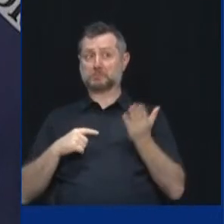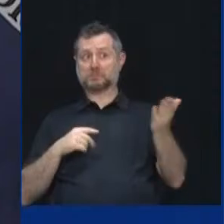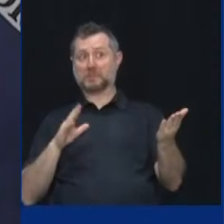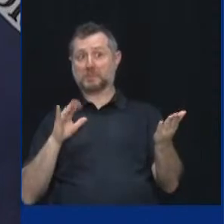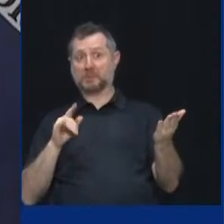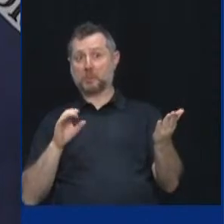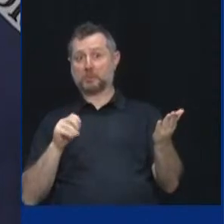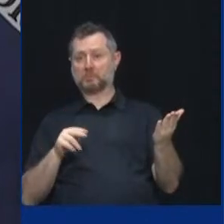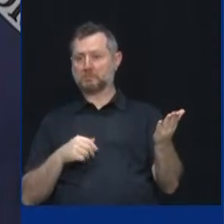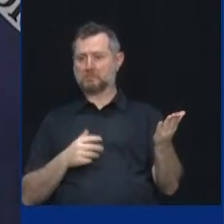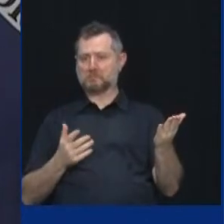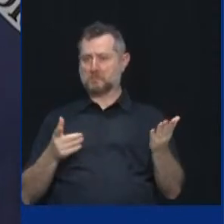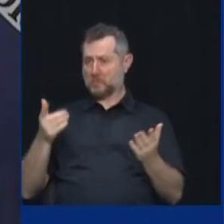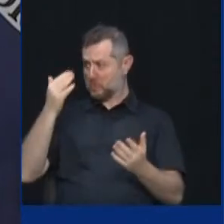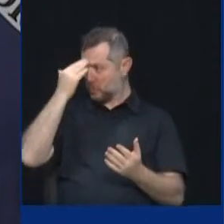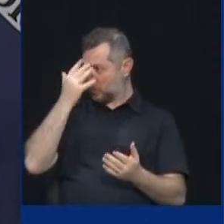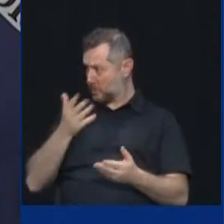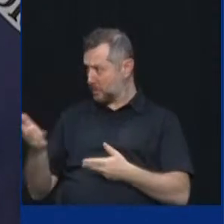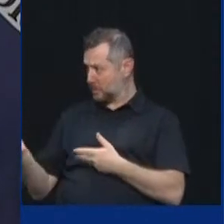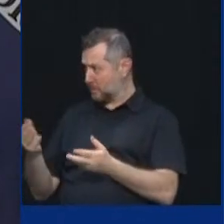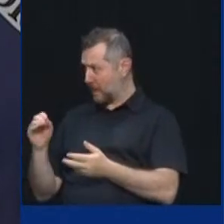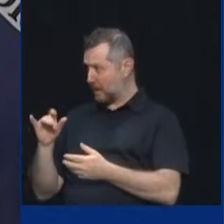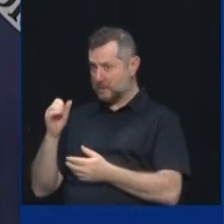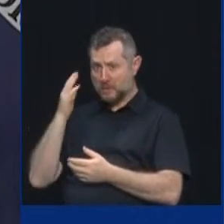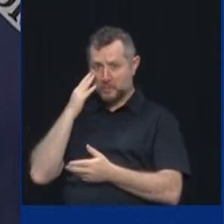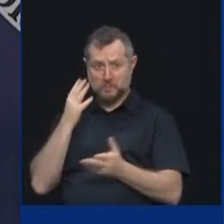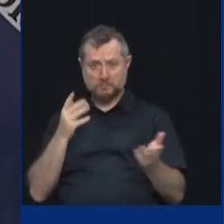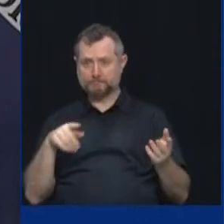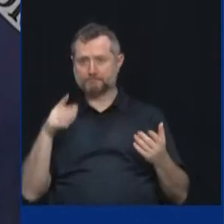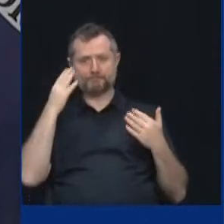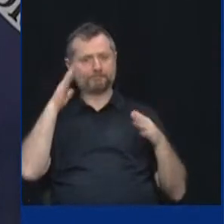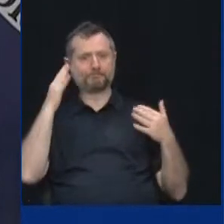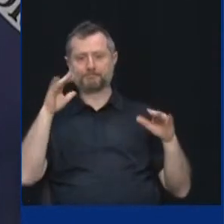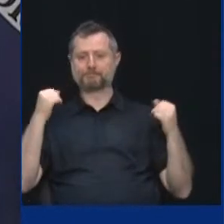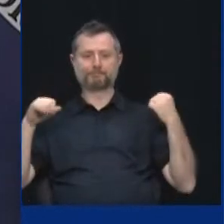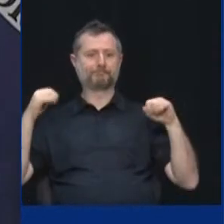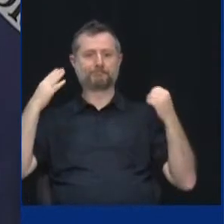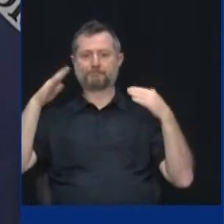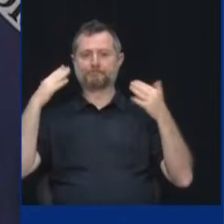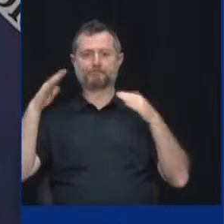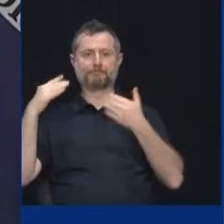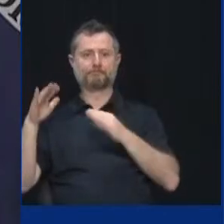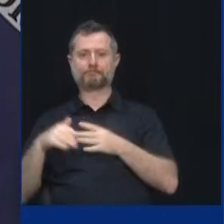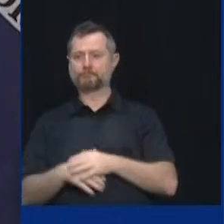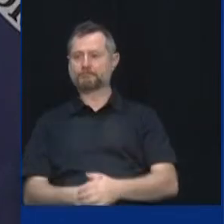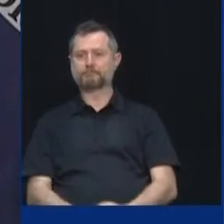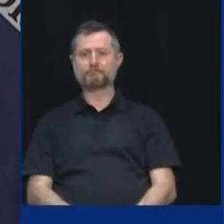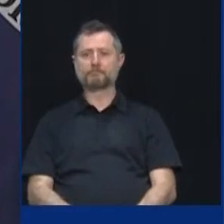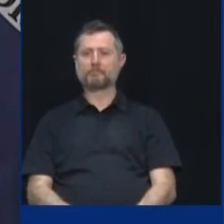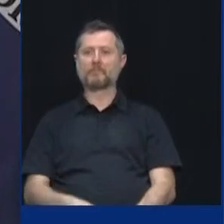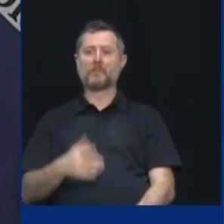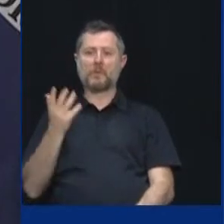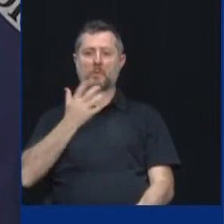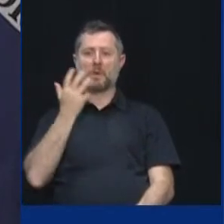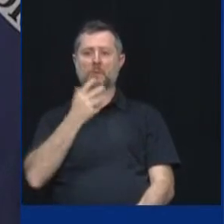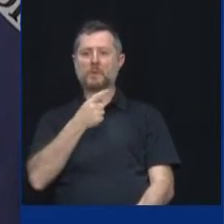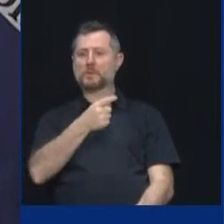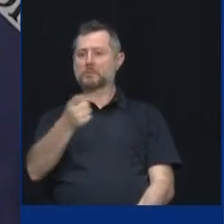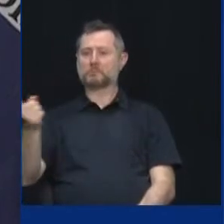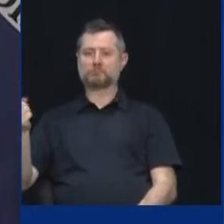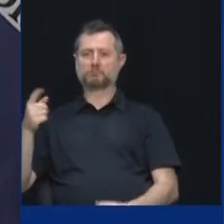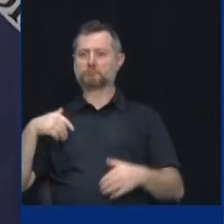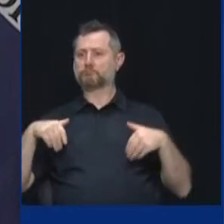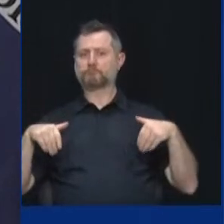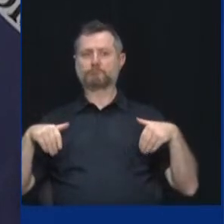are. I don't know if Kelly does. Melissa? No, sorry. You have stumped the panel. That